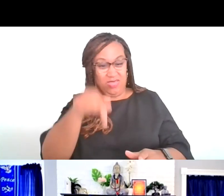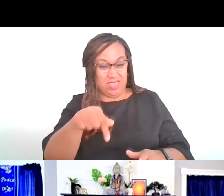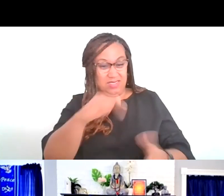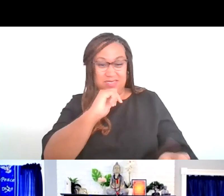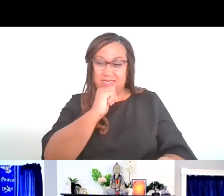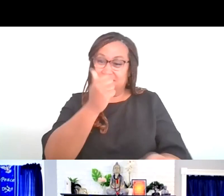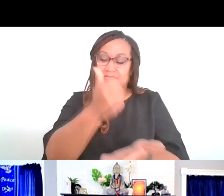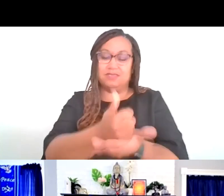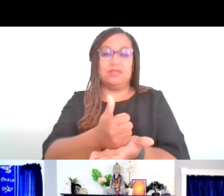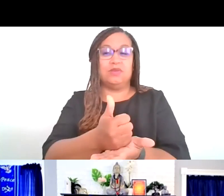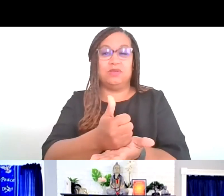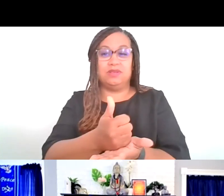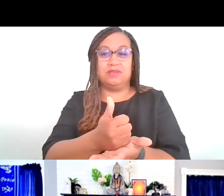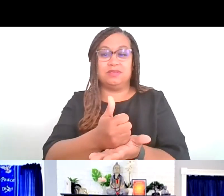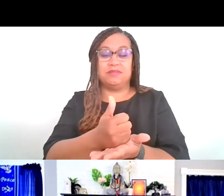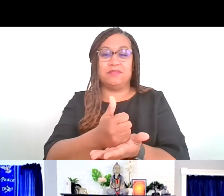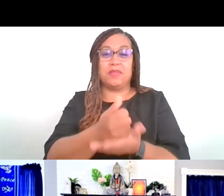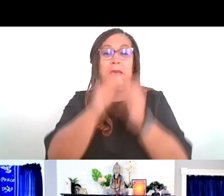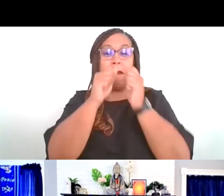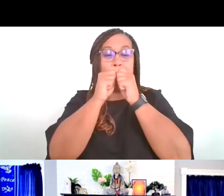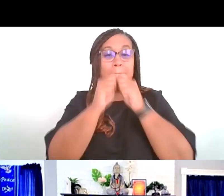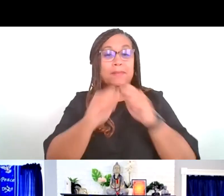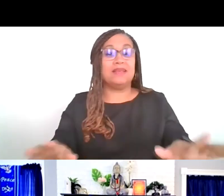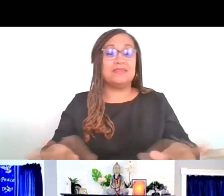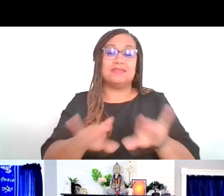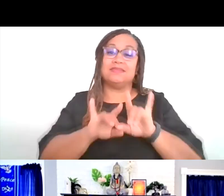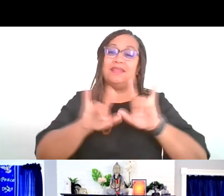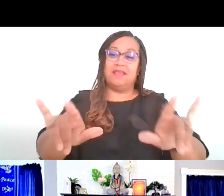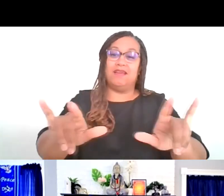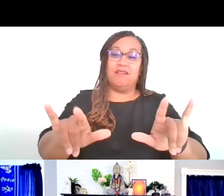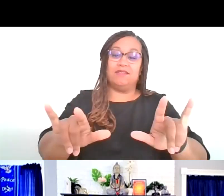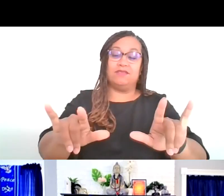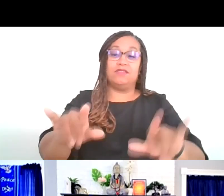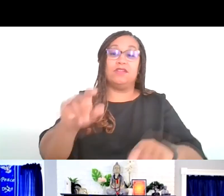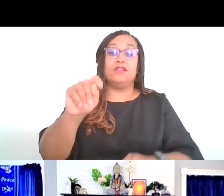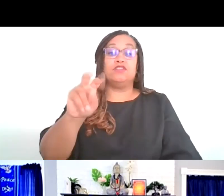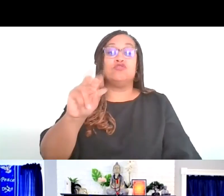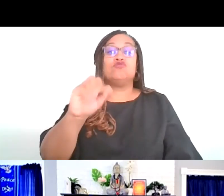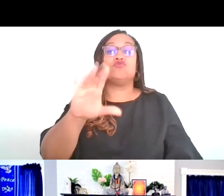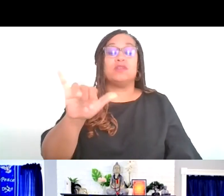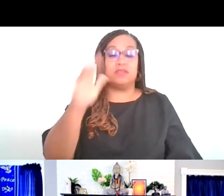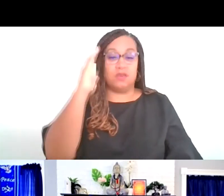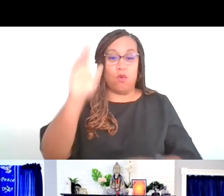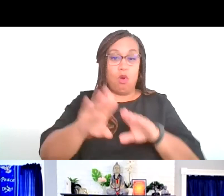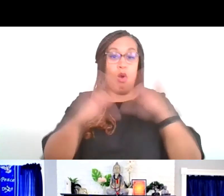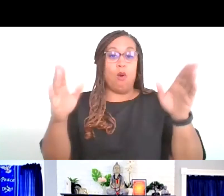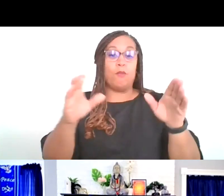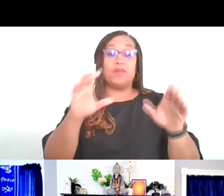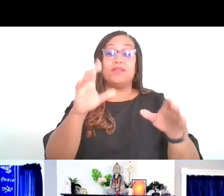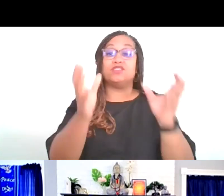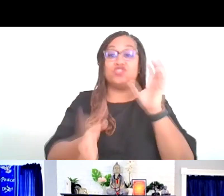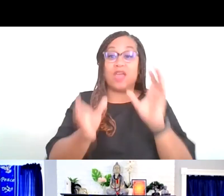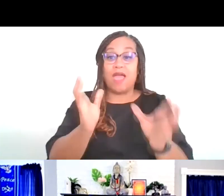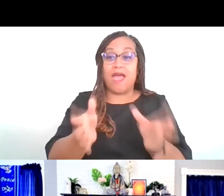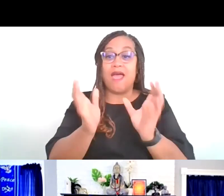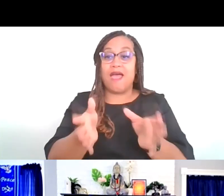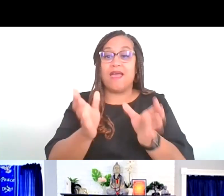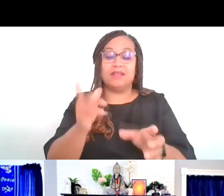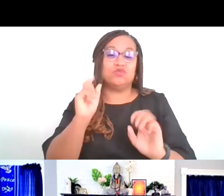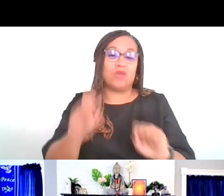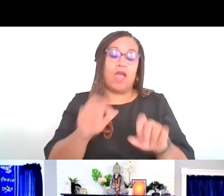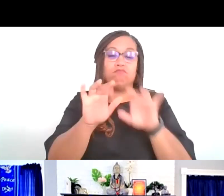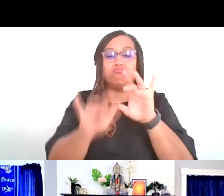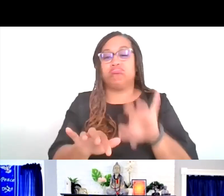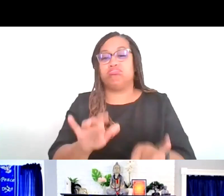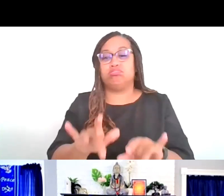is. Blessings and much love. Tracy will open up the chat so everybody can love up on each other. And if Frank